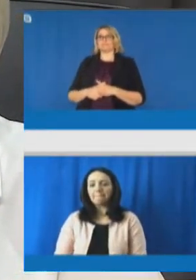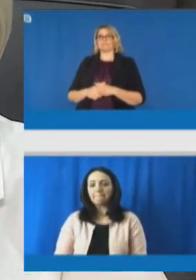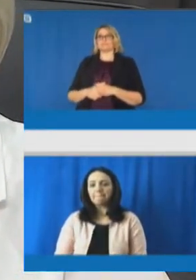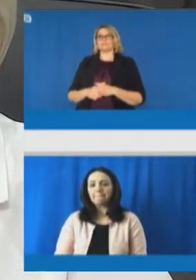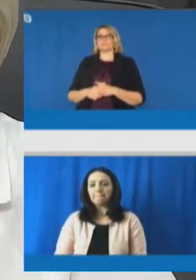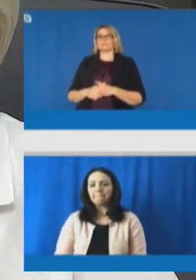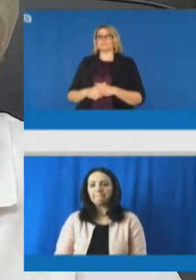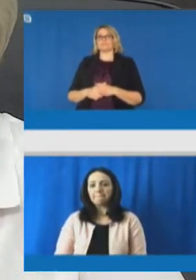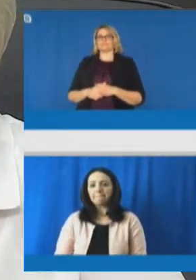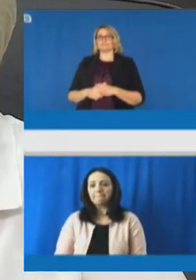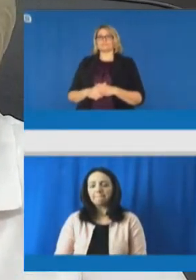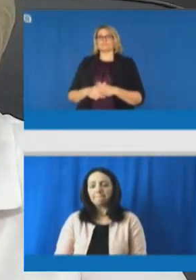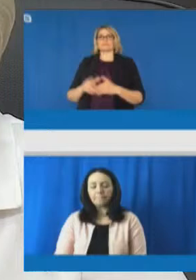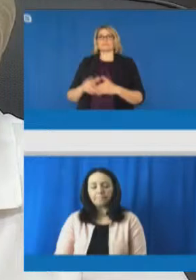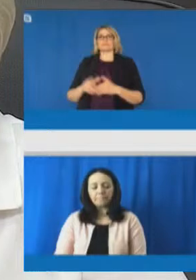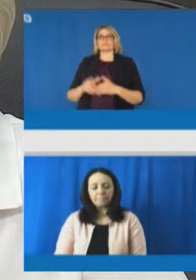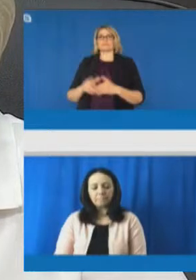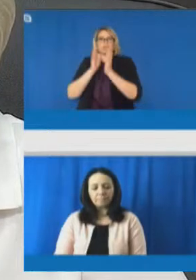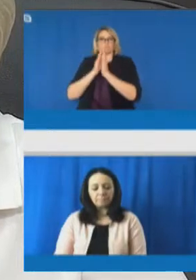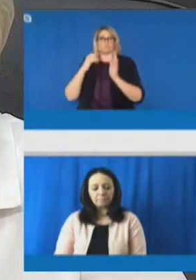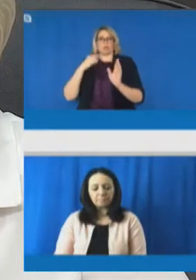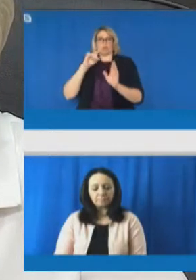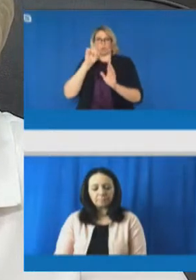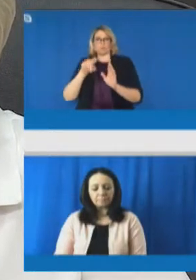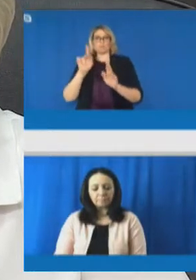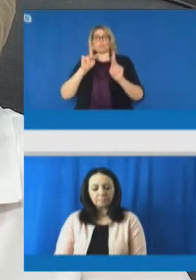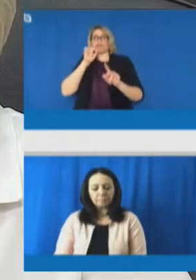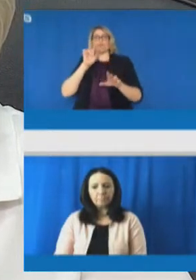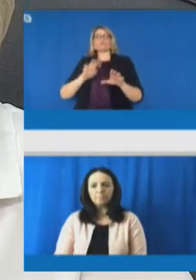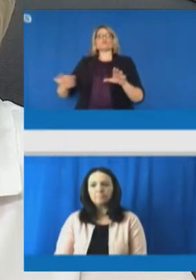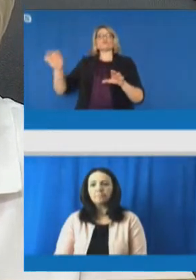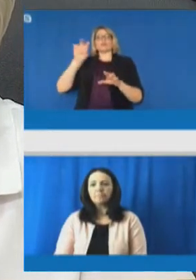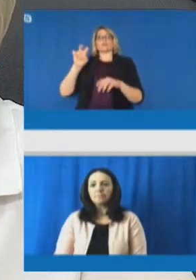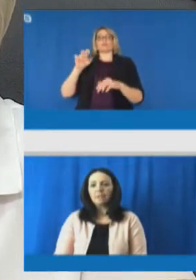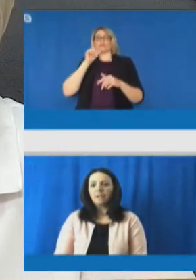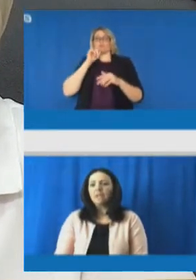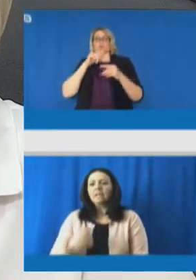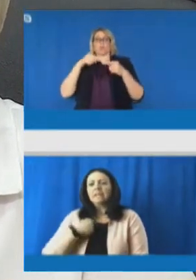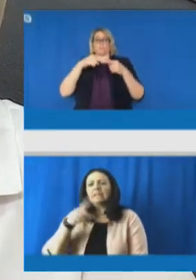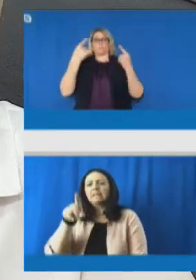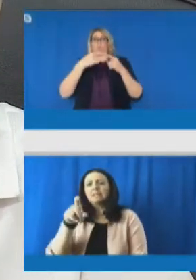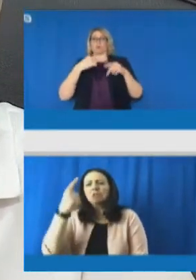to get their first shot by the end of March, which seems very soon?